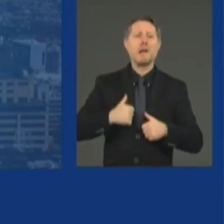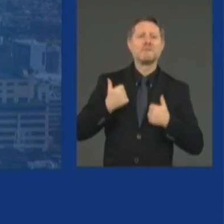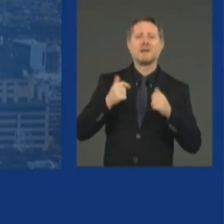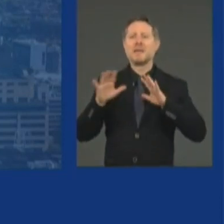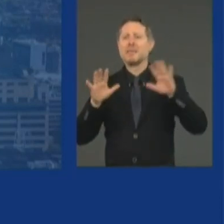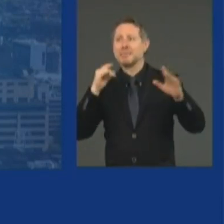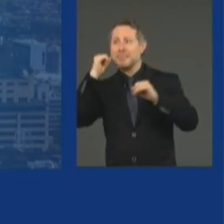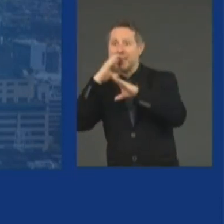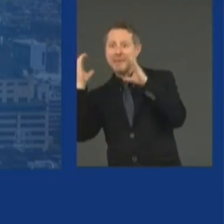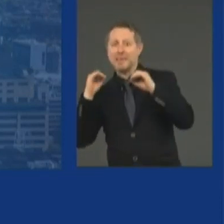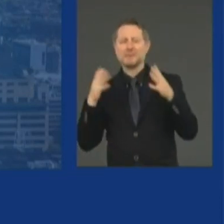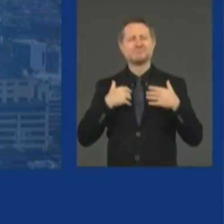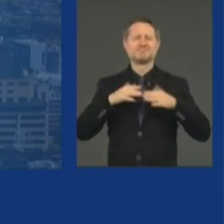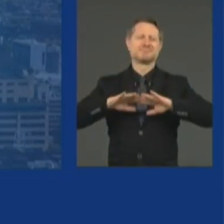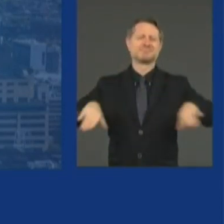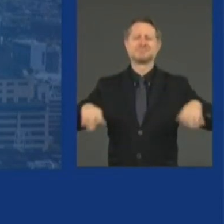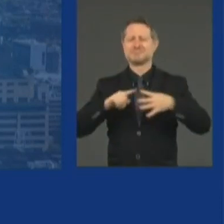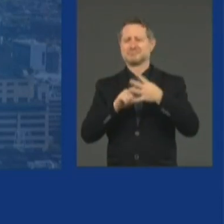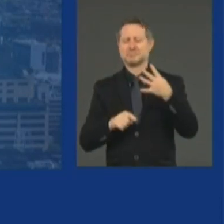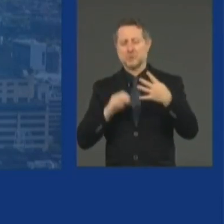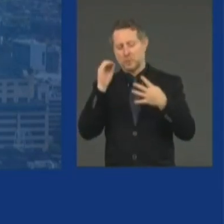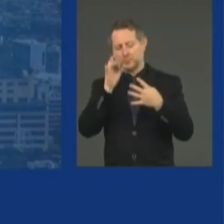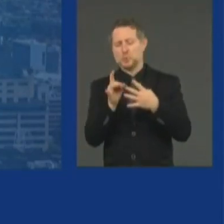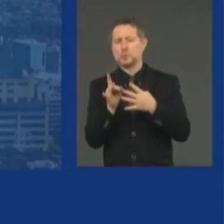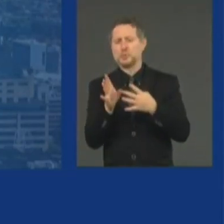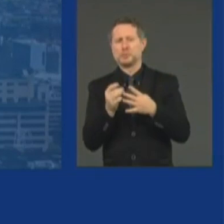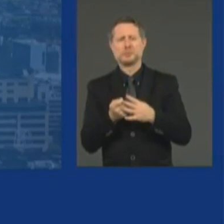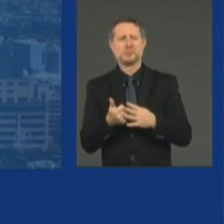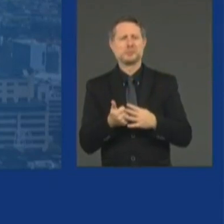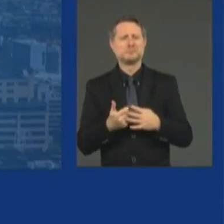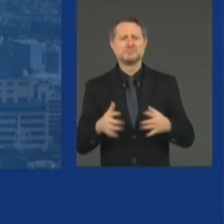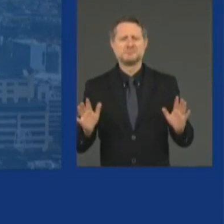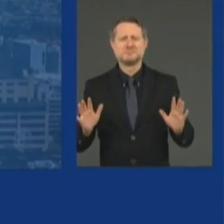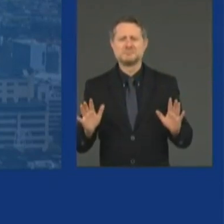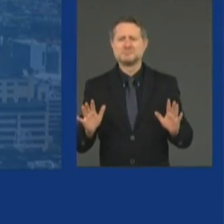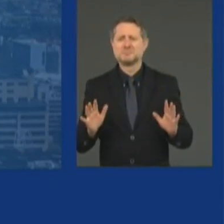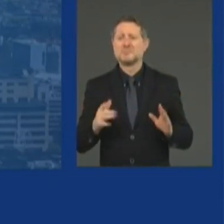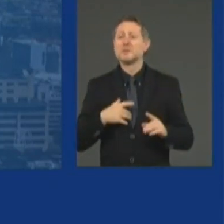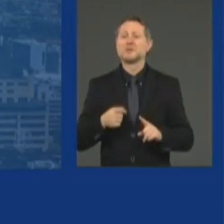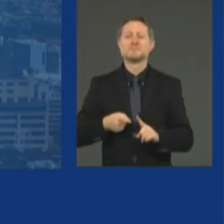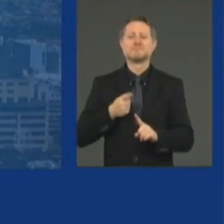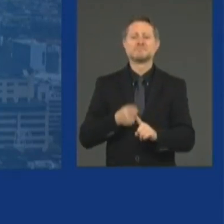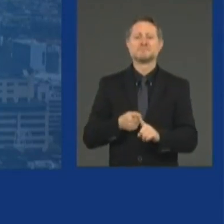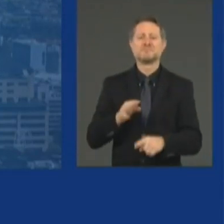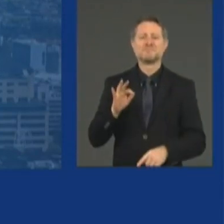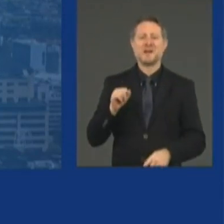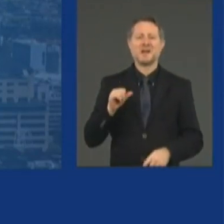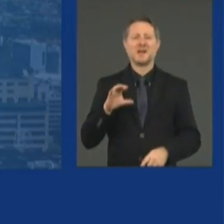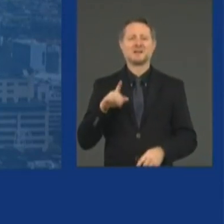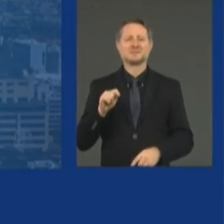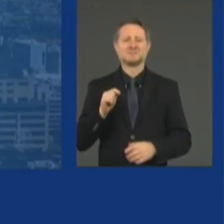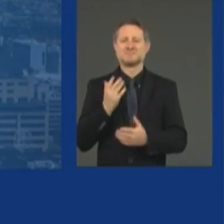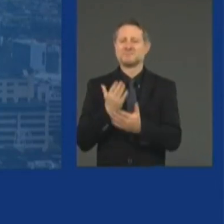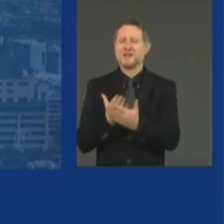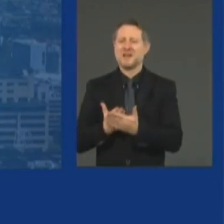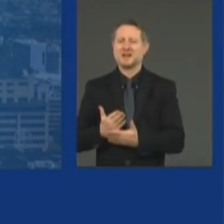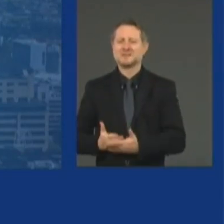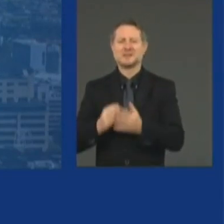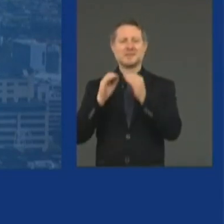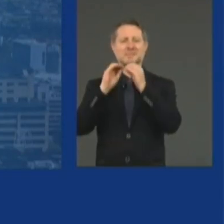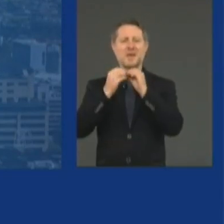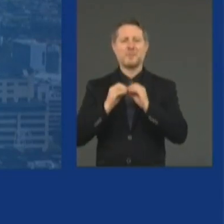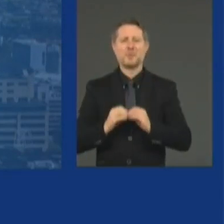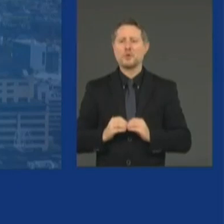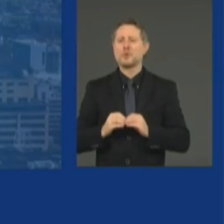even an opinion that's relevant, right? This is about facts and science and data. These decisions are